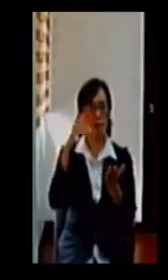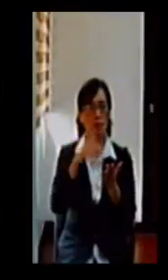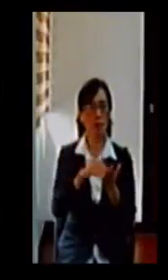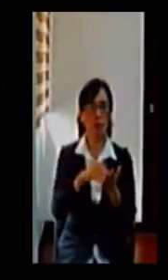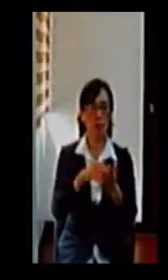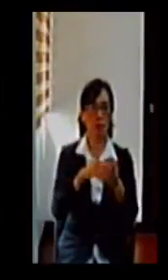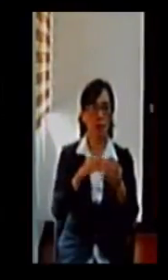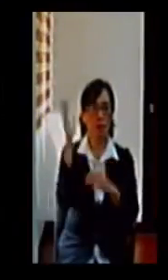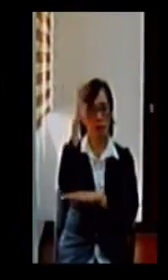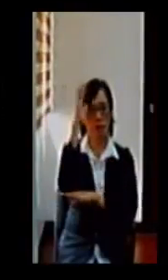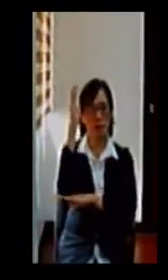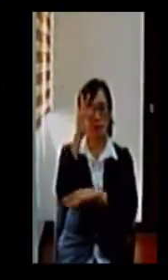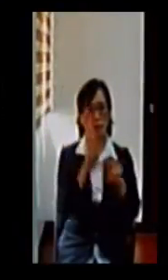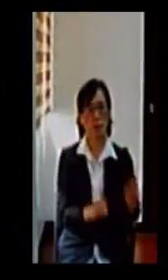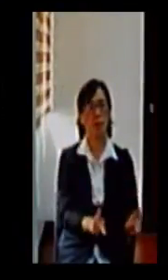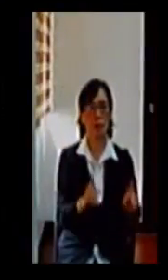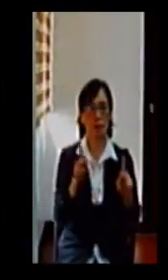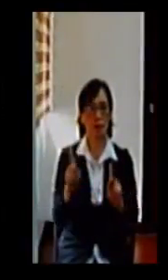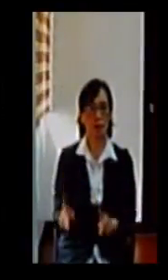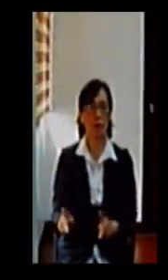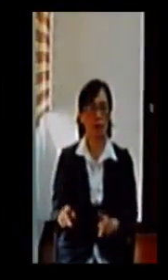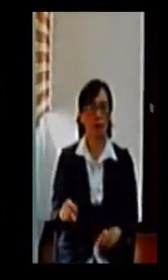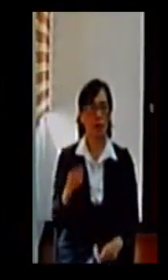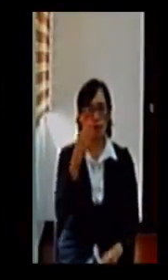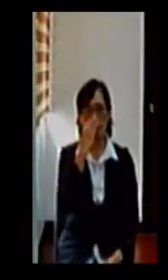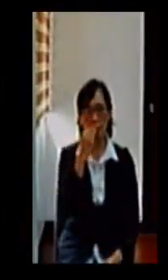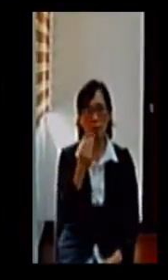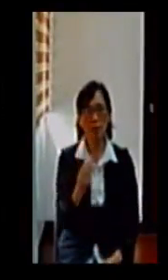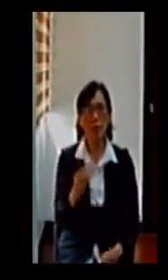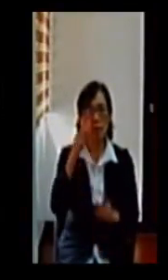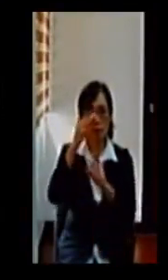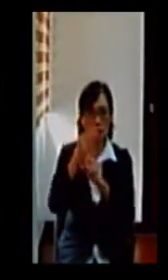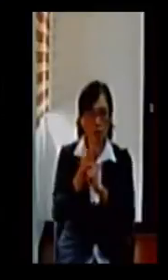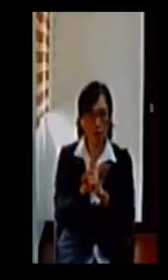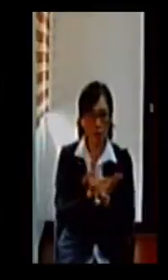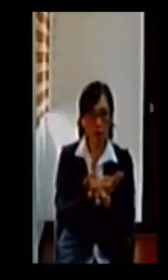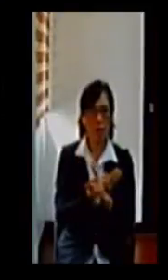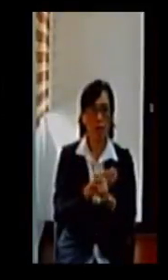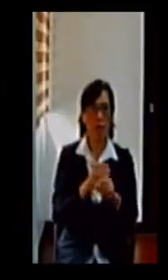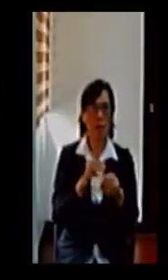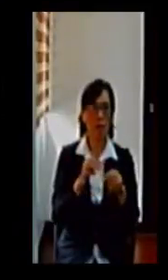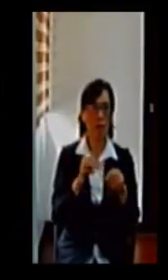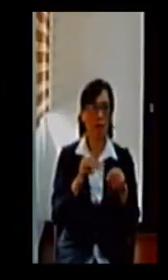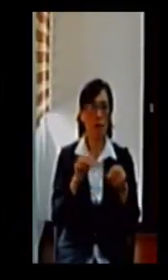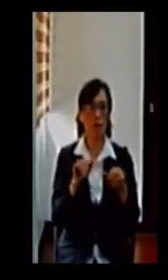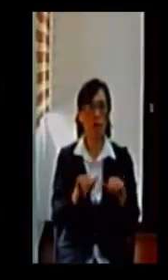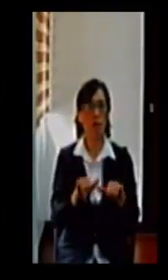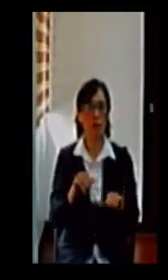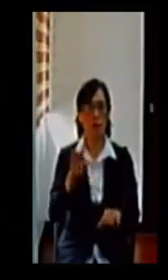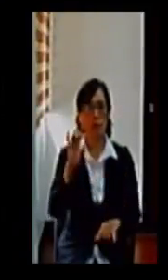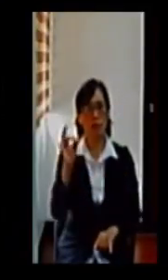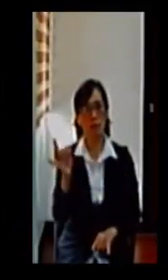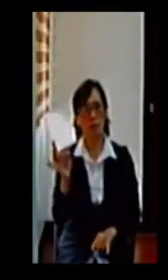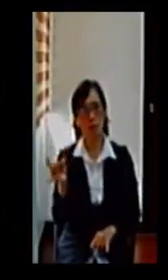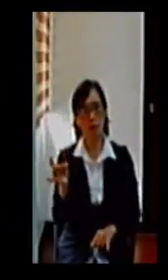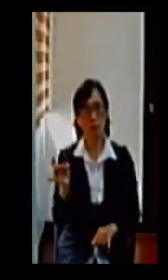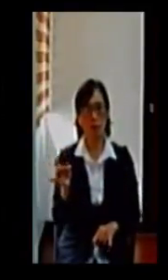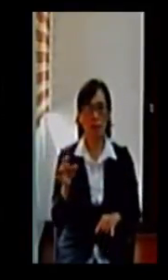planted. A few months after, we monitored 80% of them